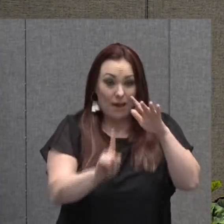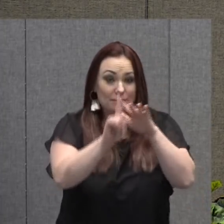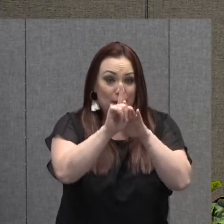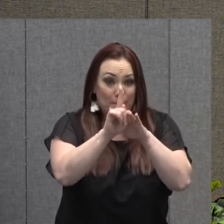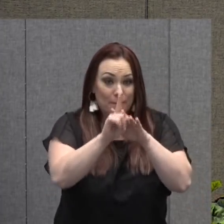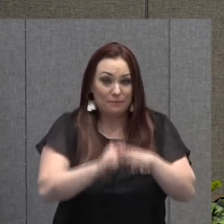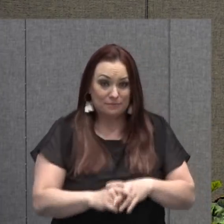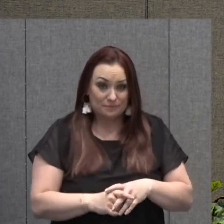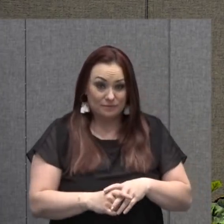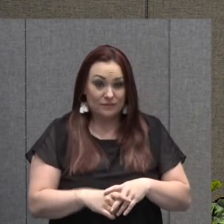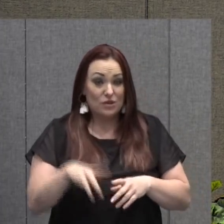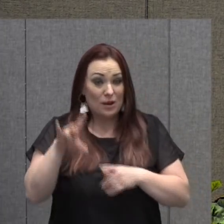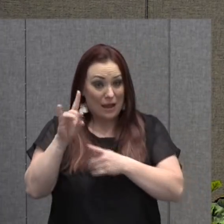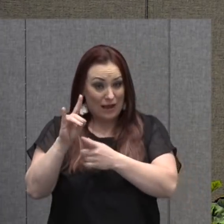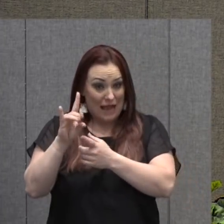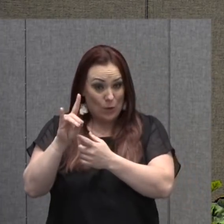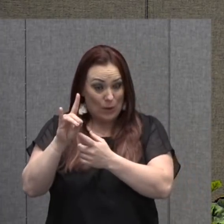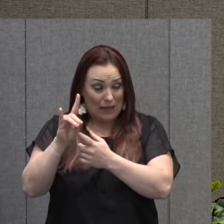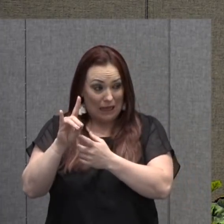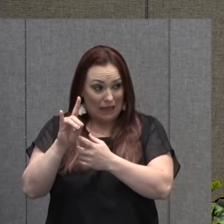is coyote